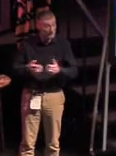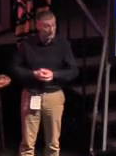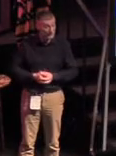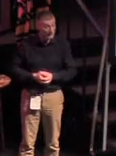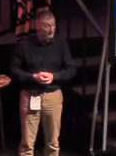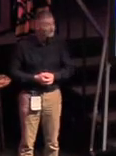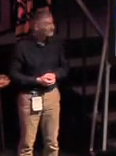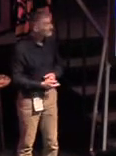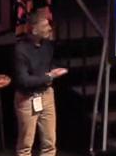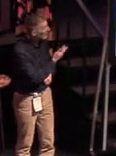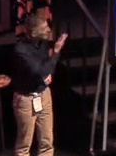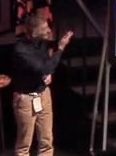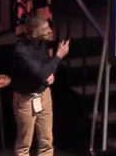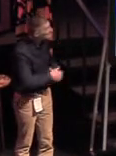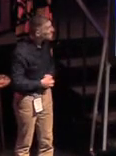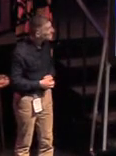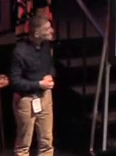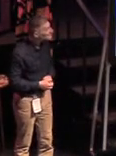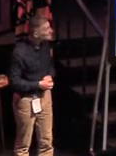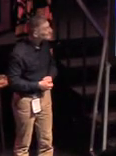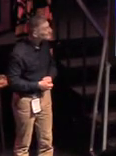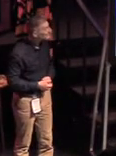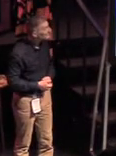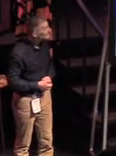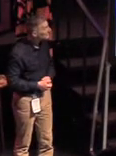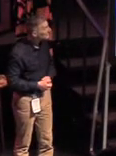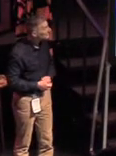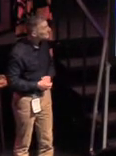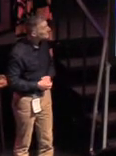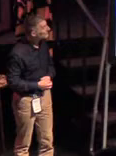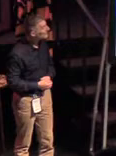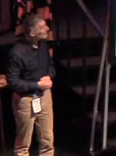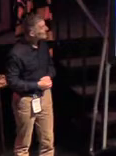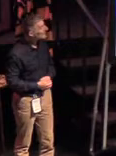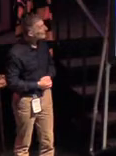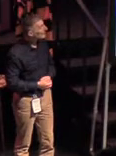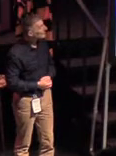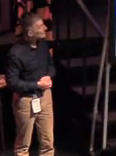This one I found particularly interesting, so this was on Forbes. So